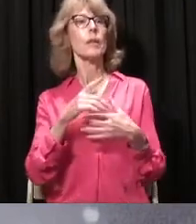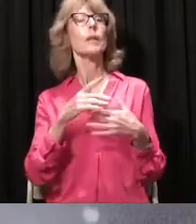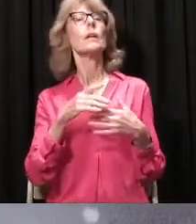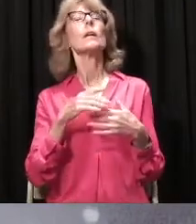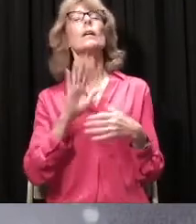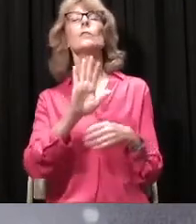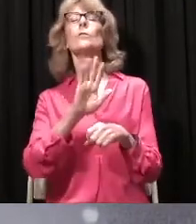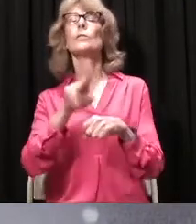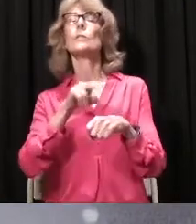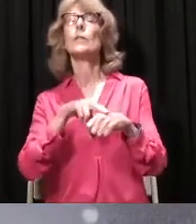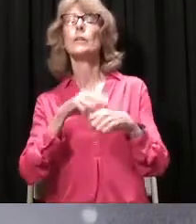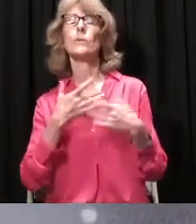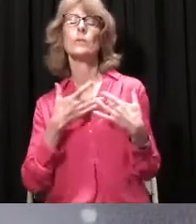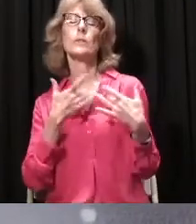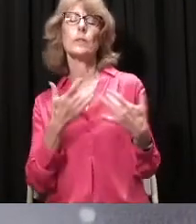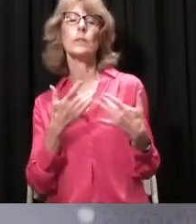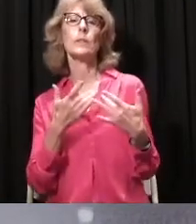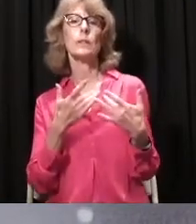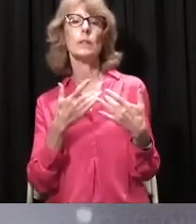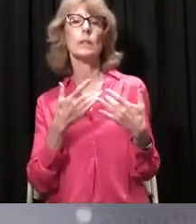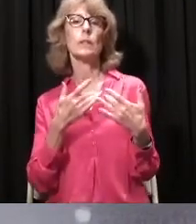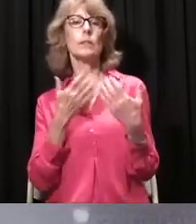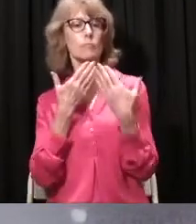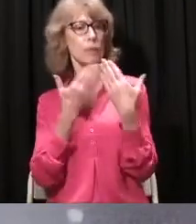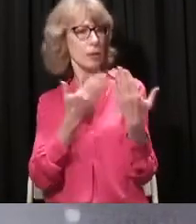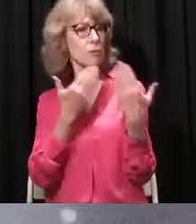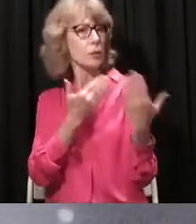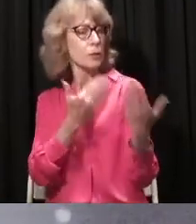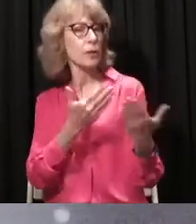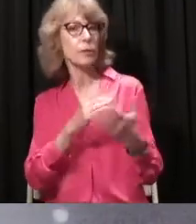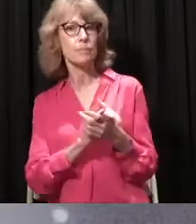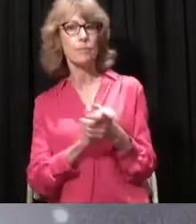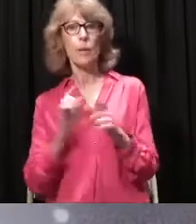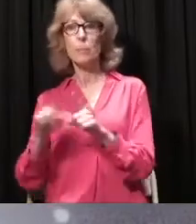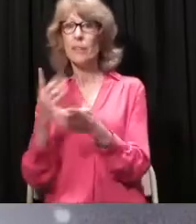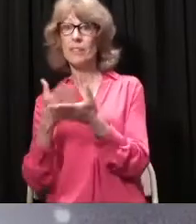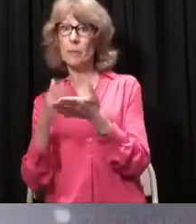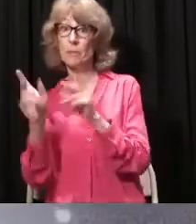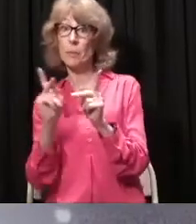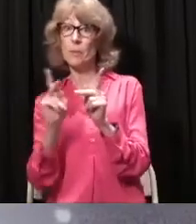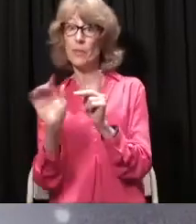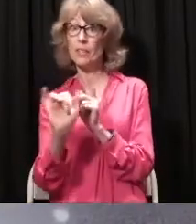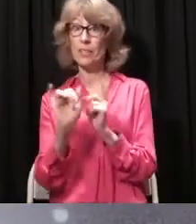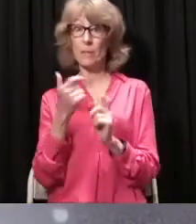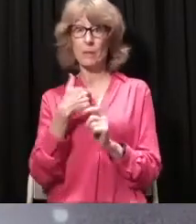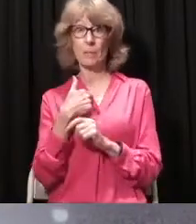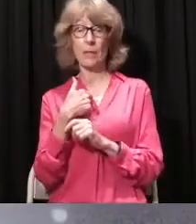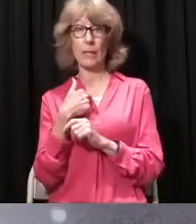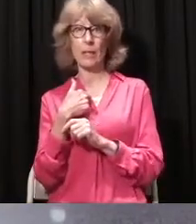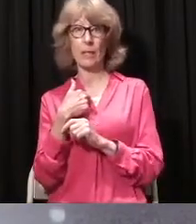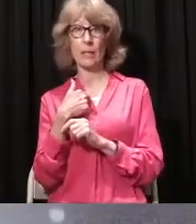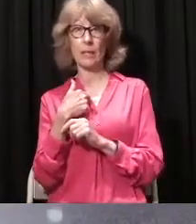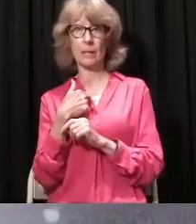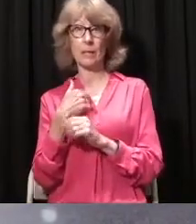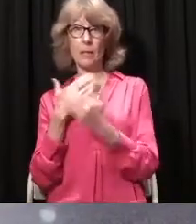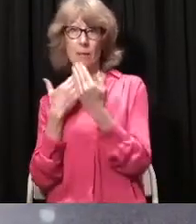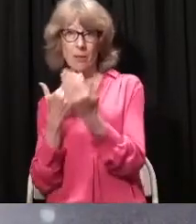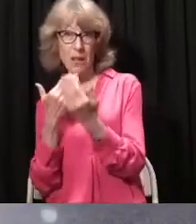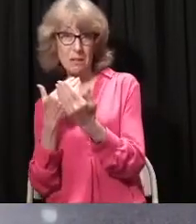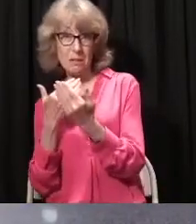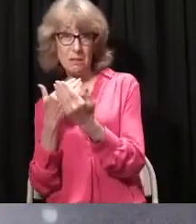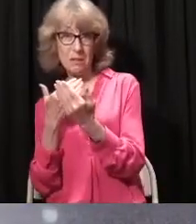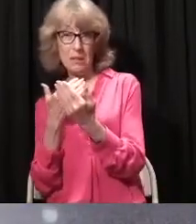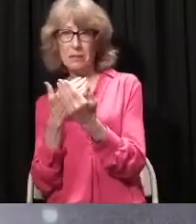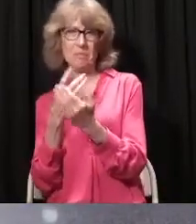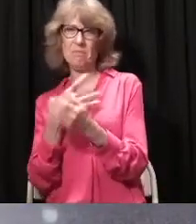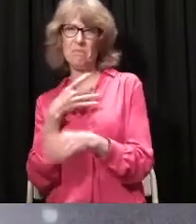I admire you. But you need to know there's a lot of people like me. We call ourselves the gratitude challenged people. Like